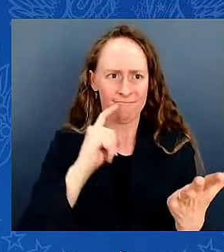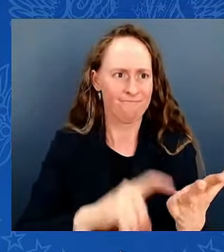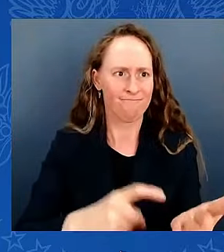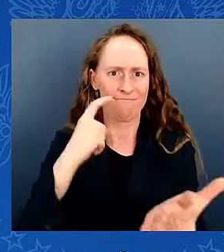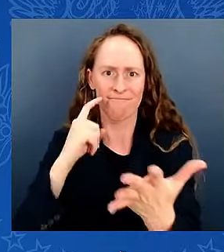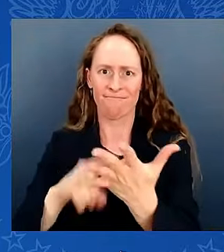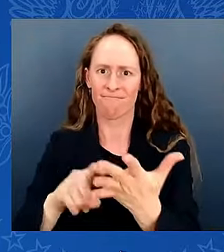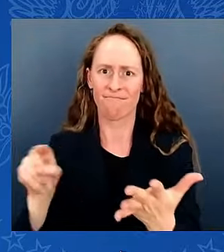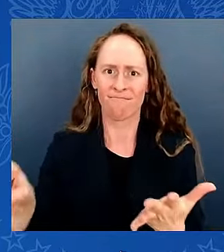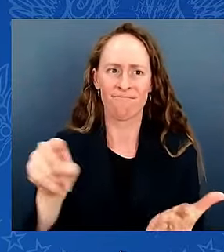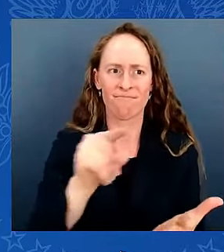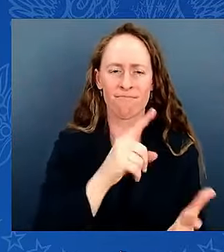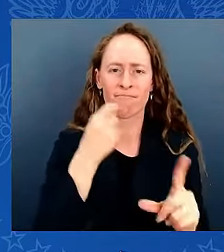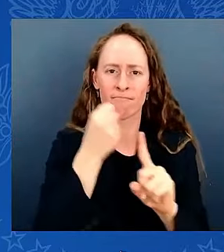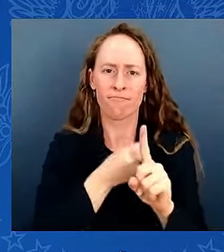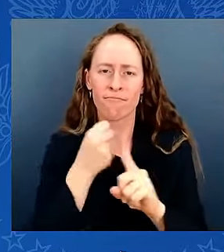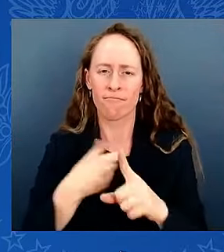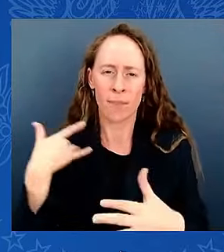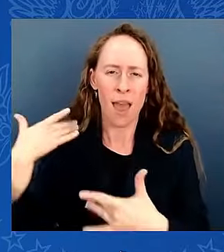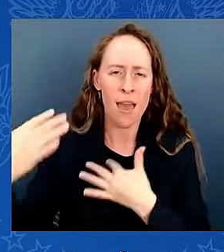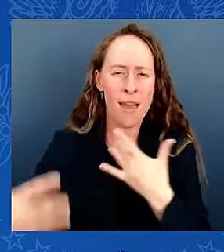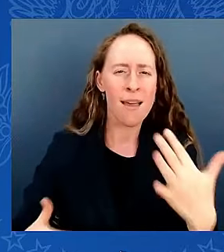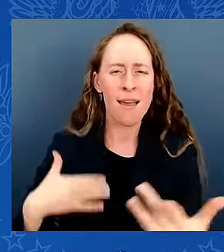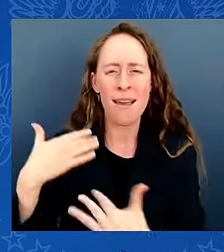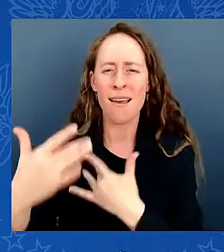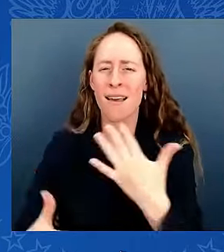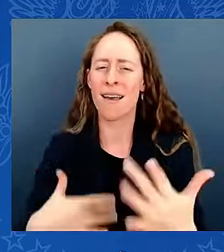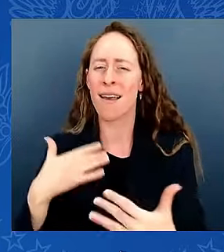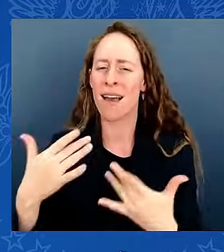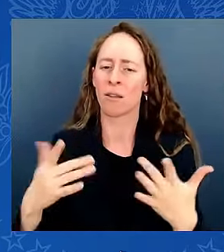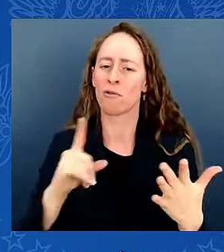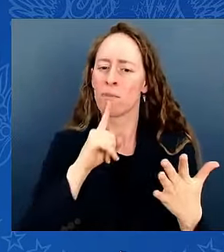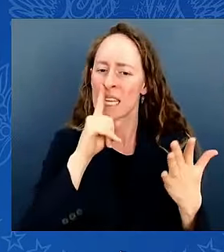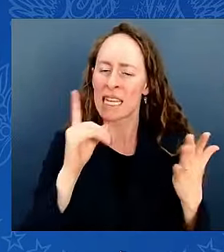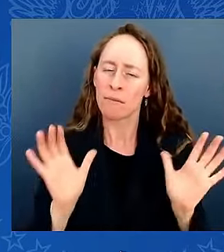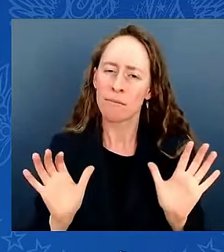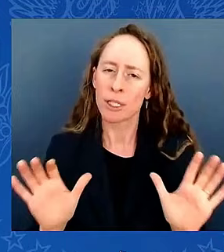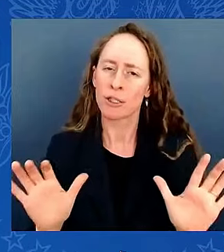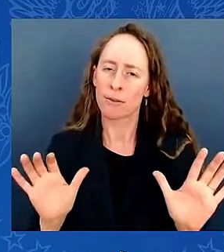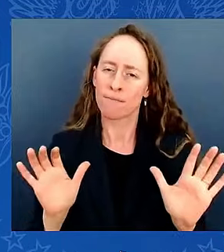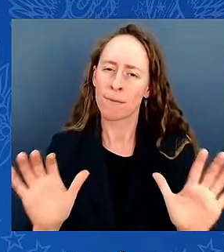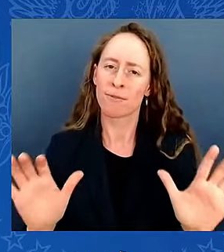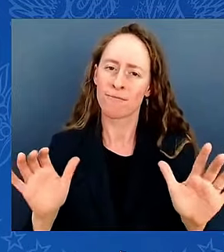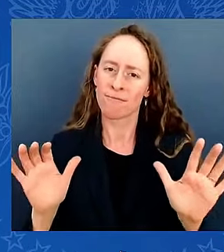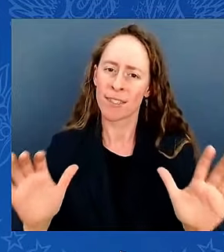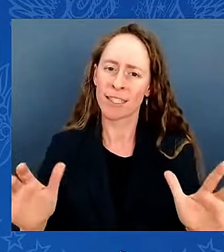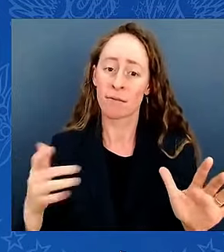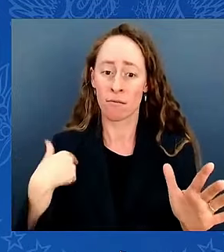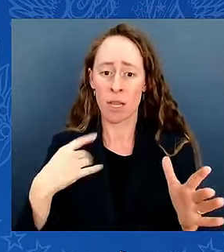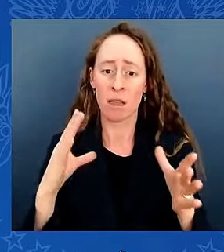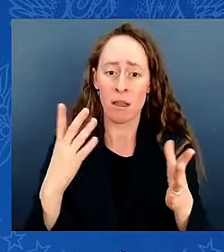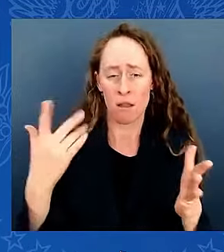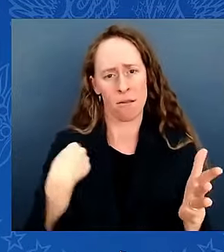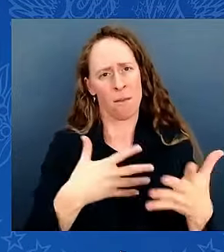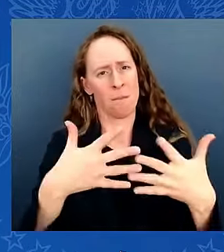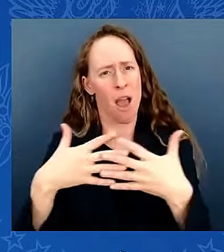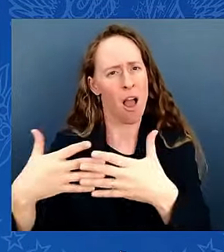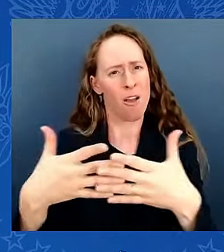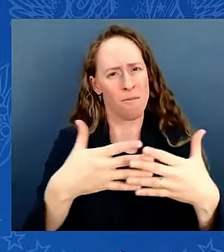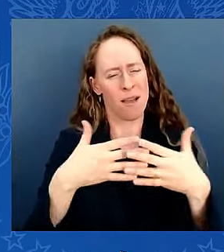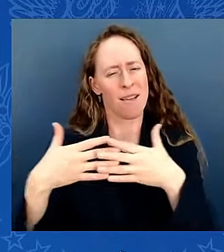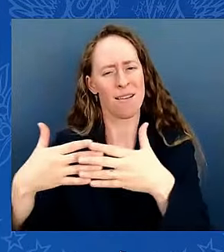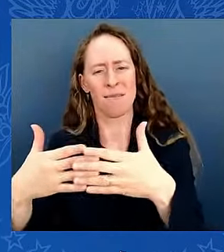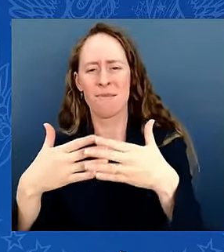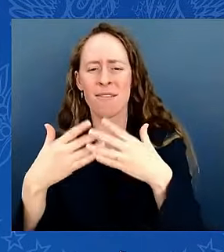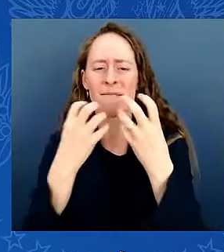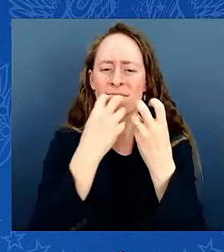All of you has pushed us forward to be a country that we say we are. We say we're a country that values freedom,